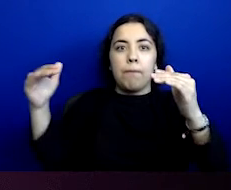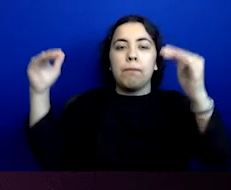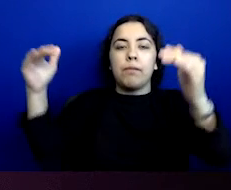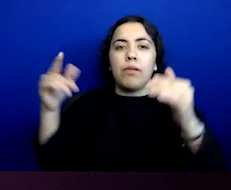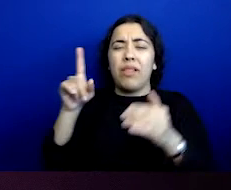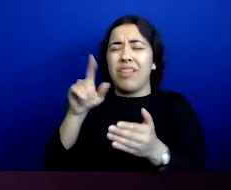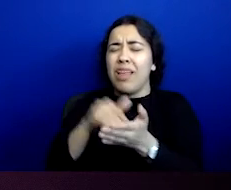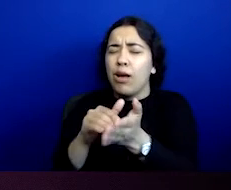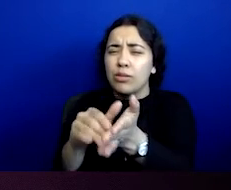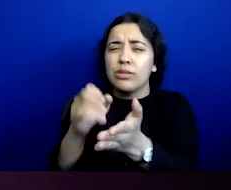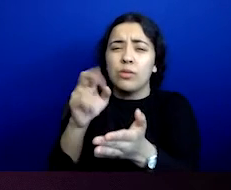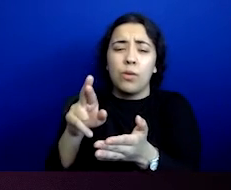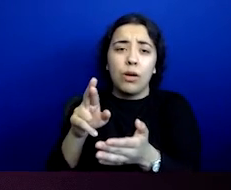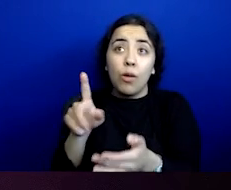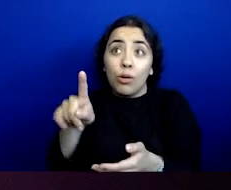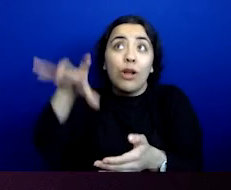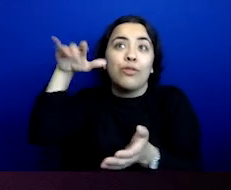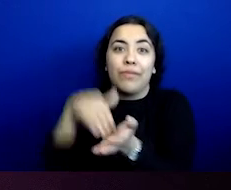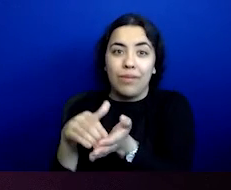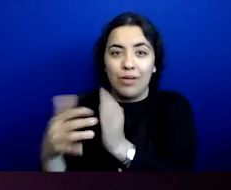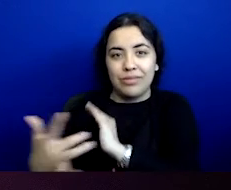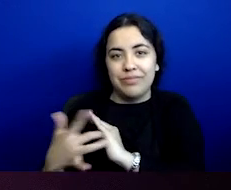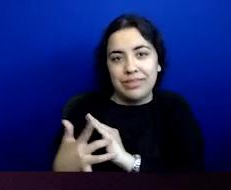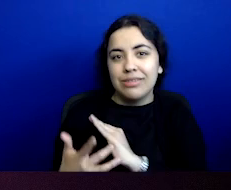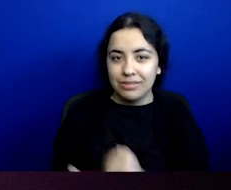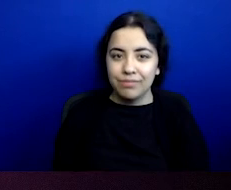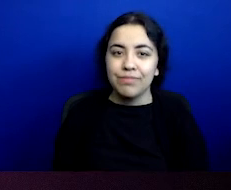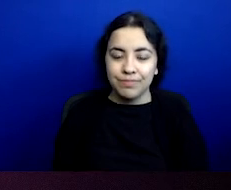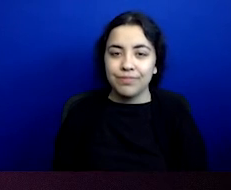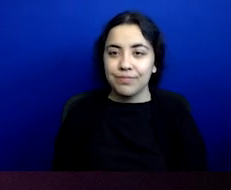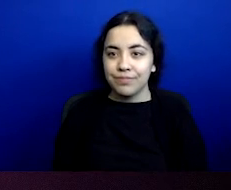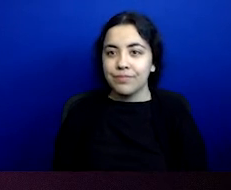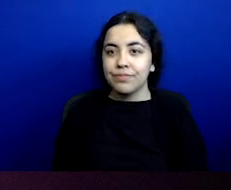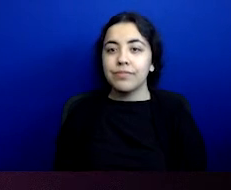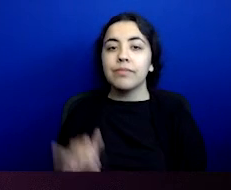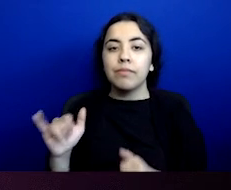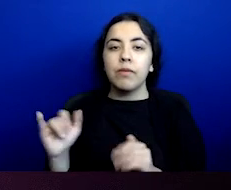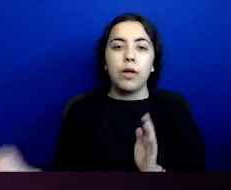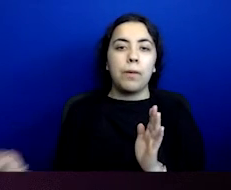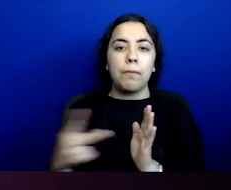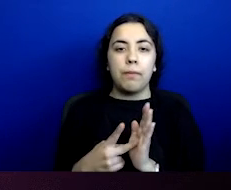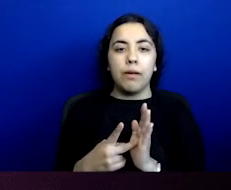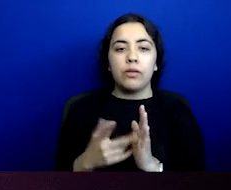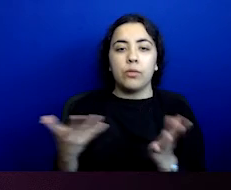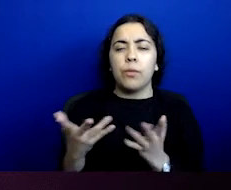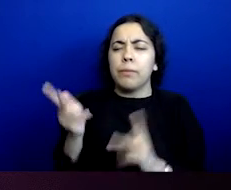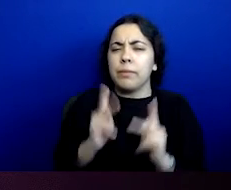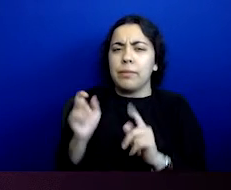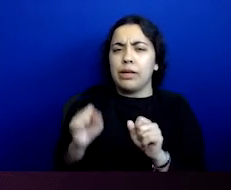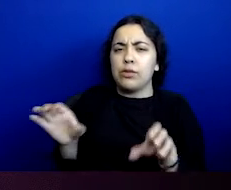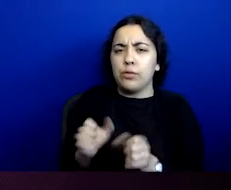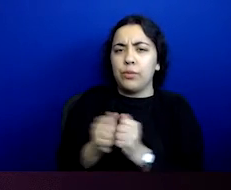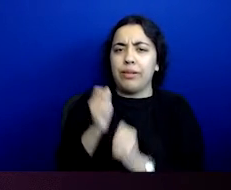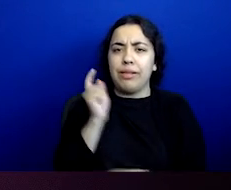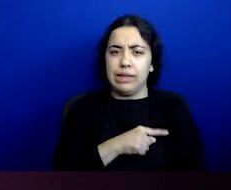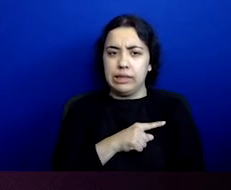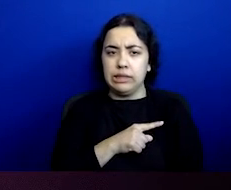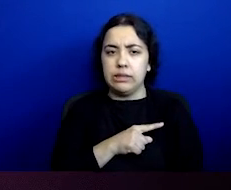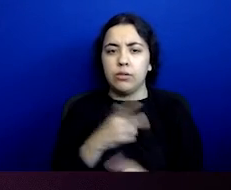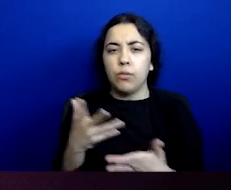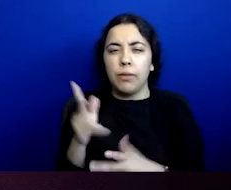or even hundreds of thousands of devices. So let me take it back to what people can do with this and what we've seen people